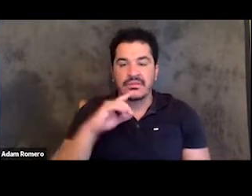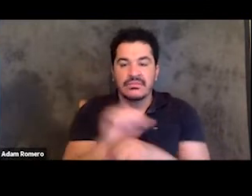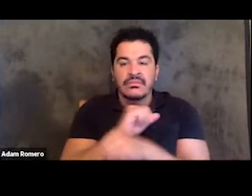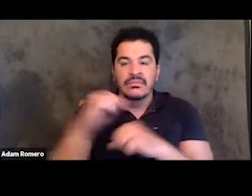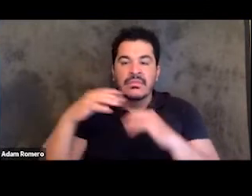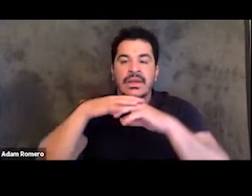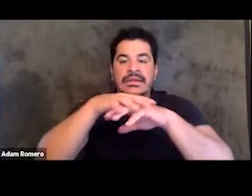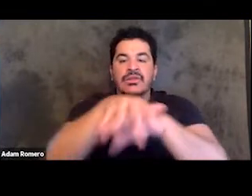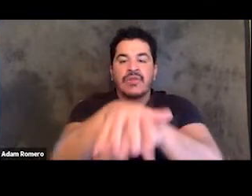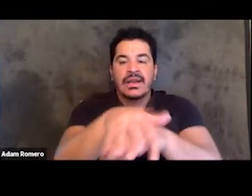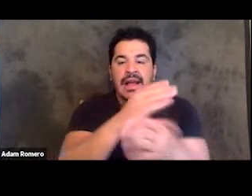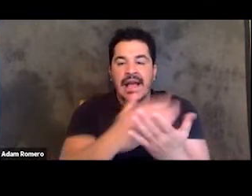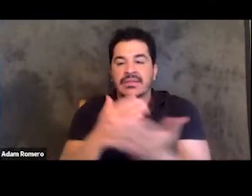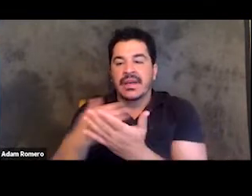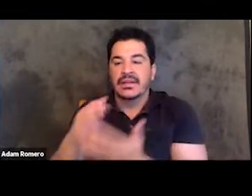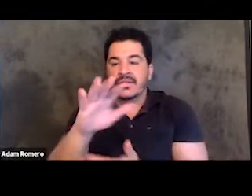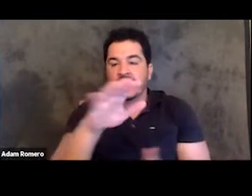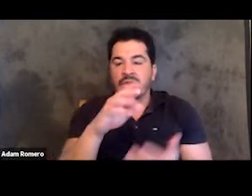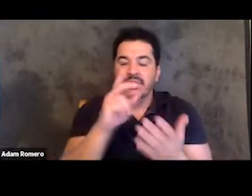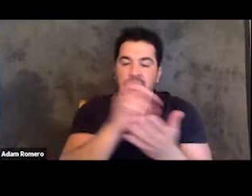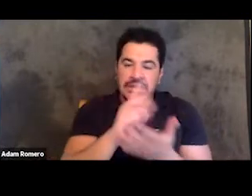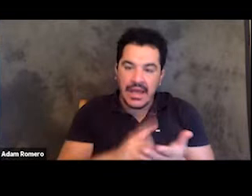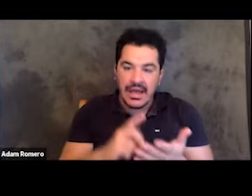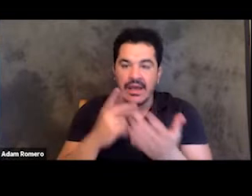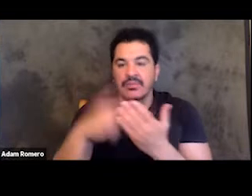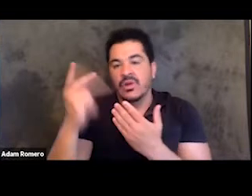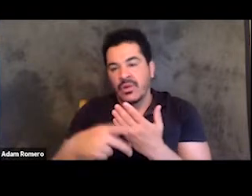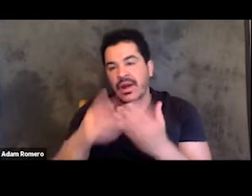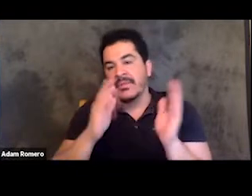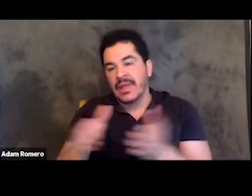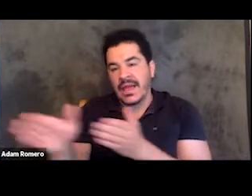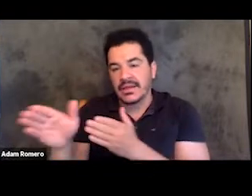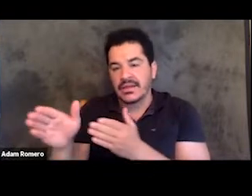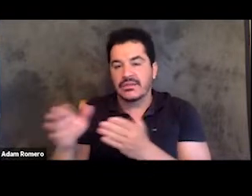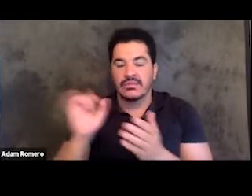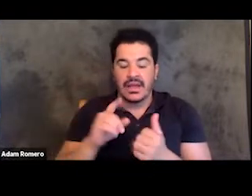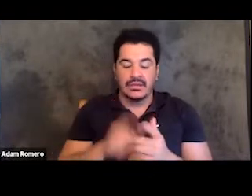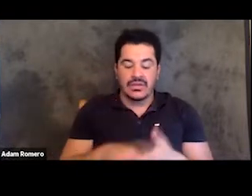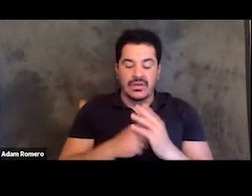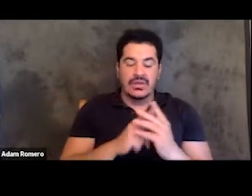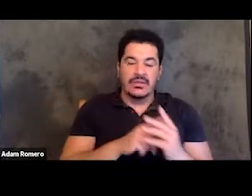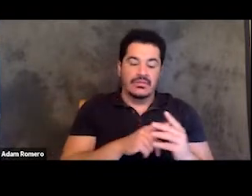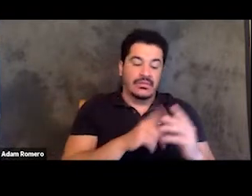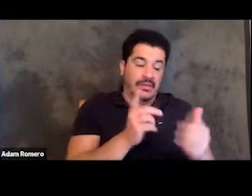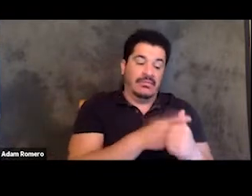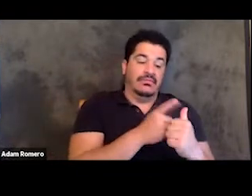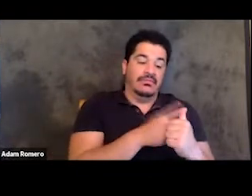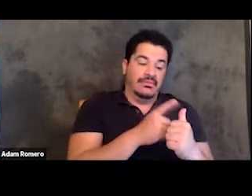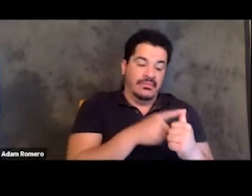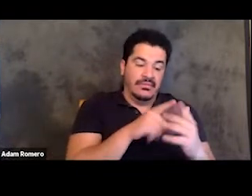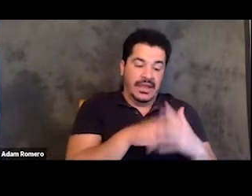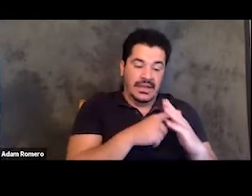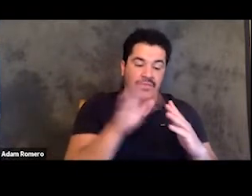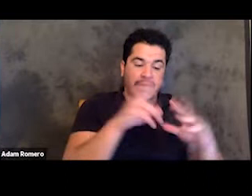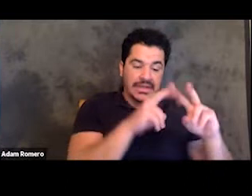program design and approach and planning. It goes from the very beginning of your assessment through the end and closure of the program.